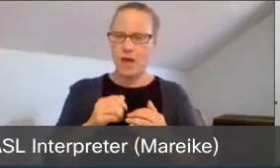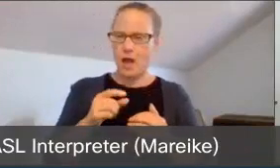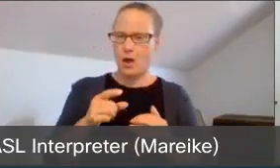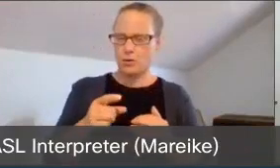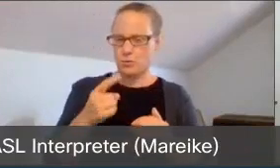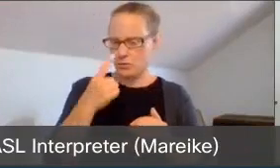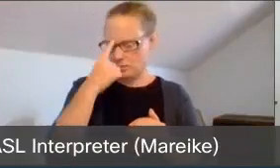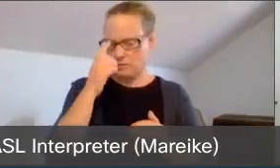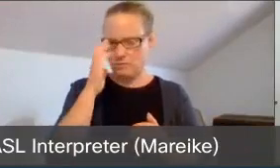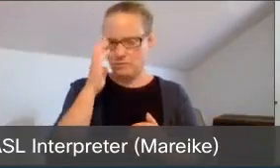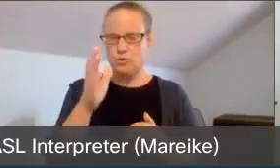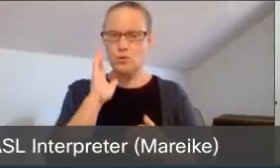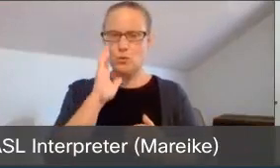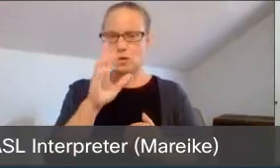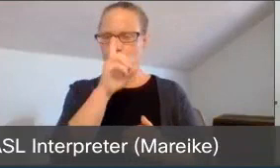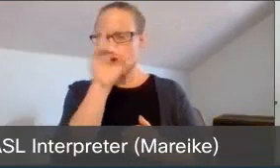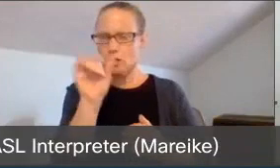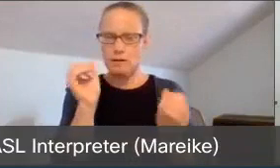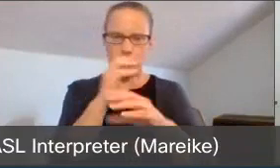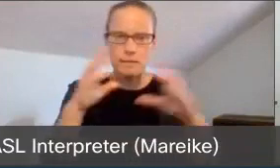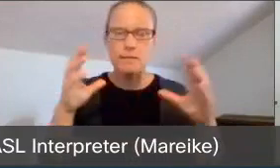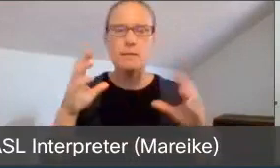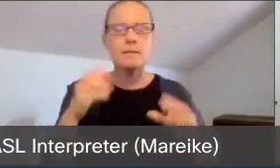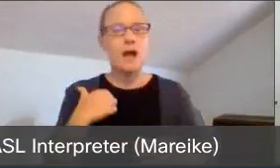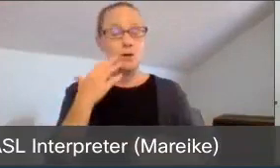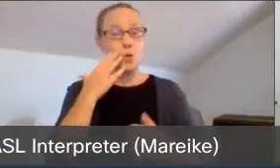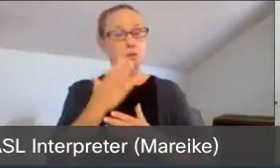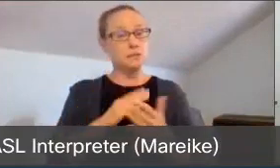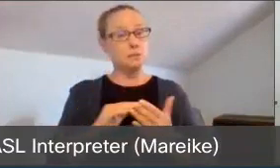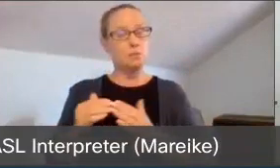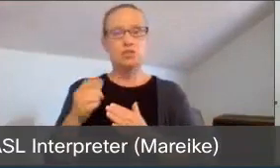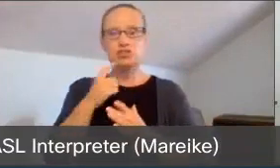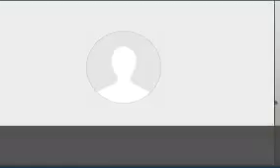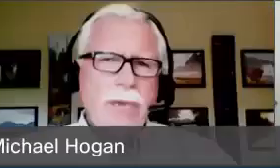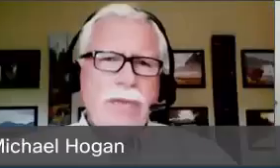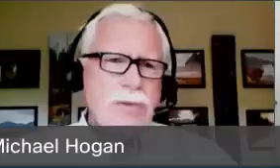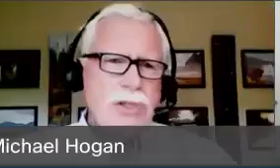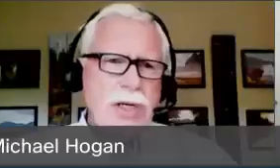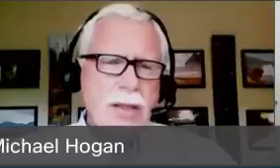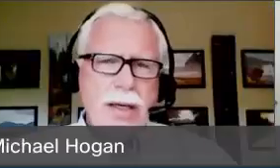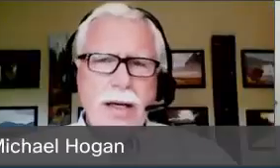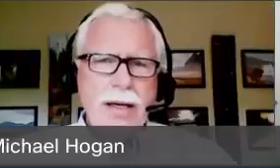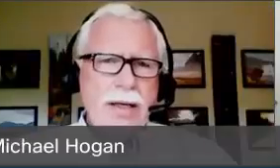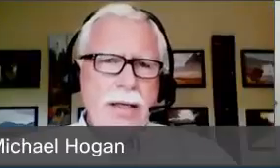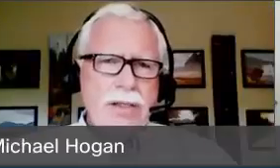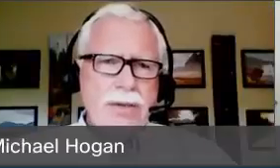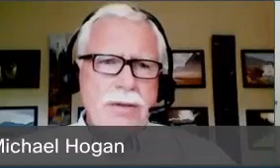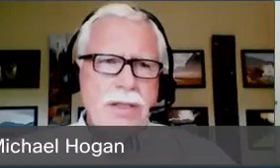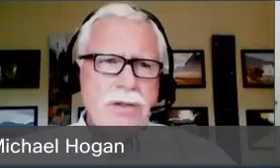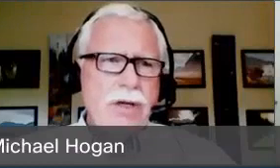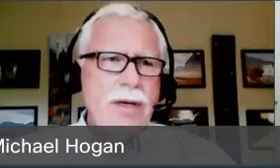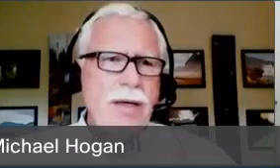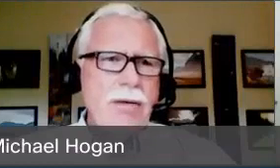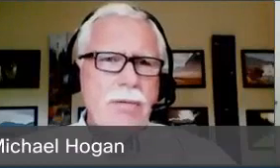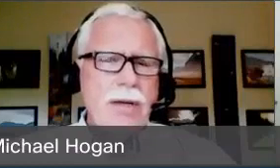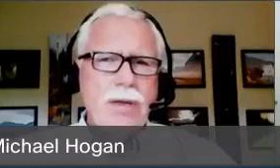timelines are pretty critical here, and some communities may just be starting. Right. Well, thanks, Michelle. And it's